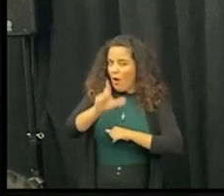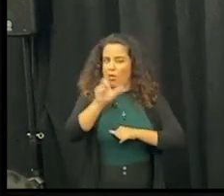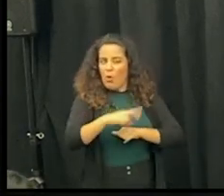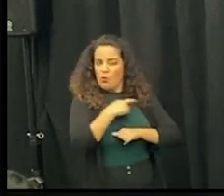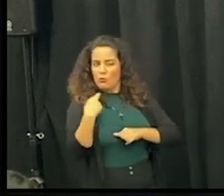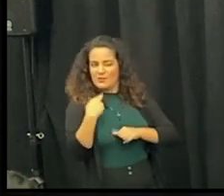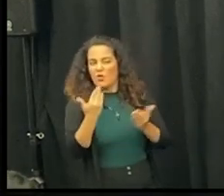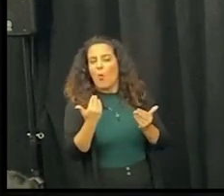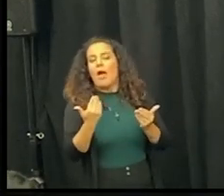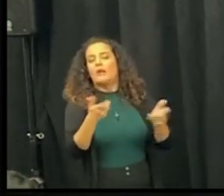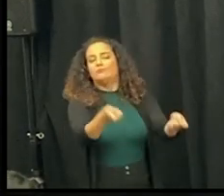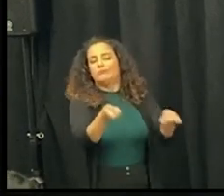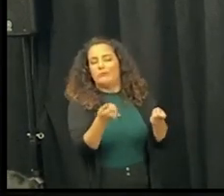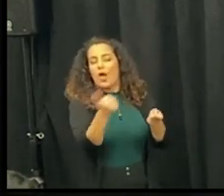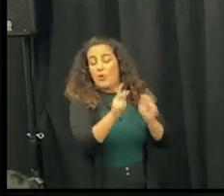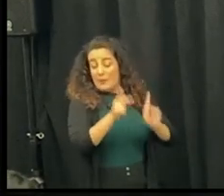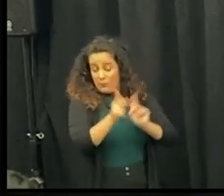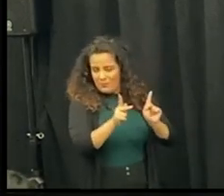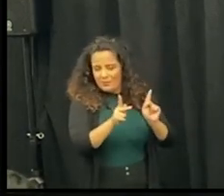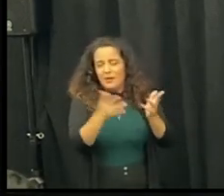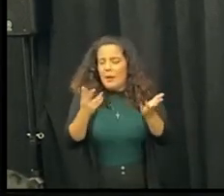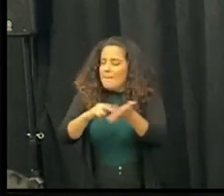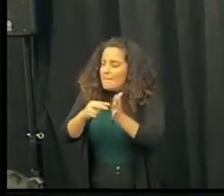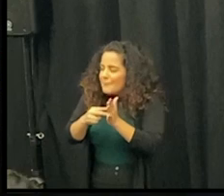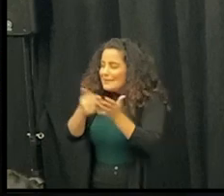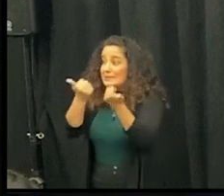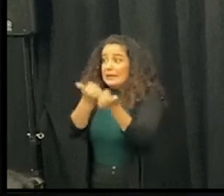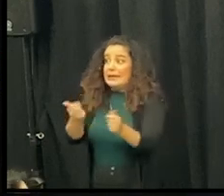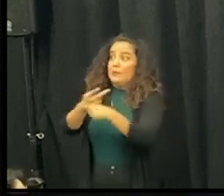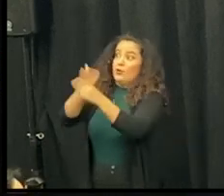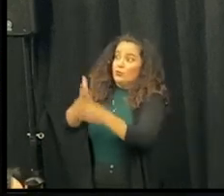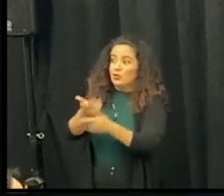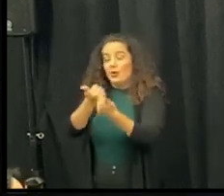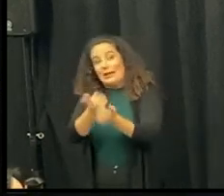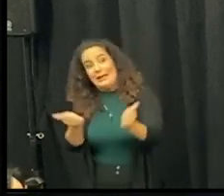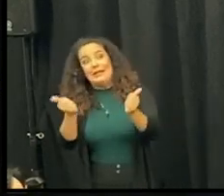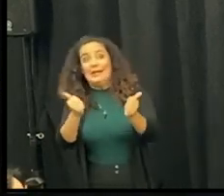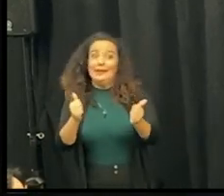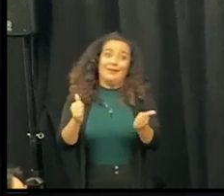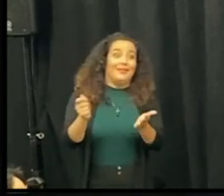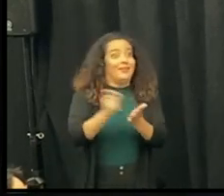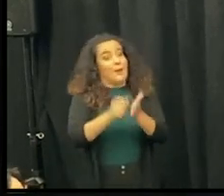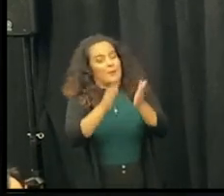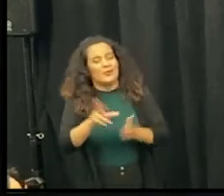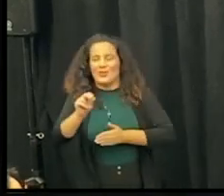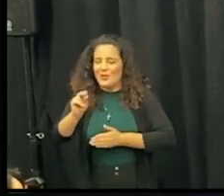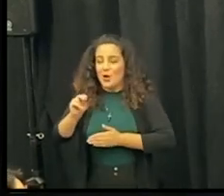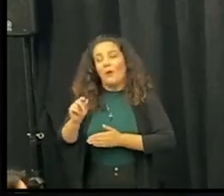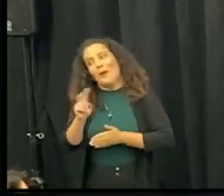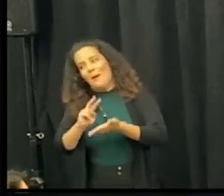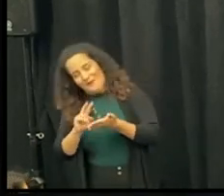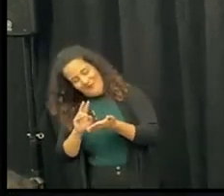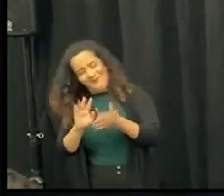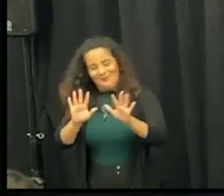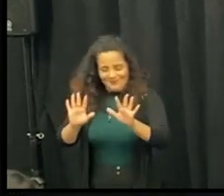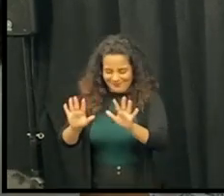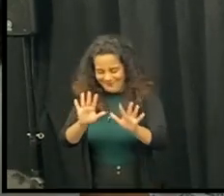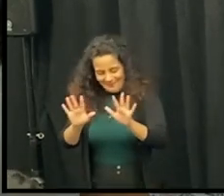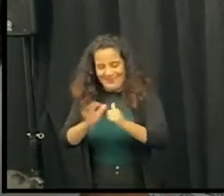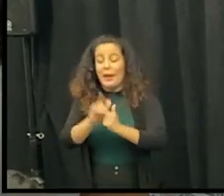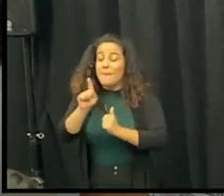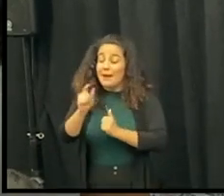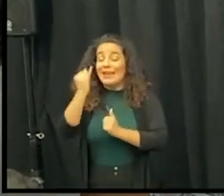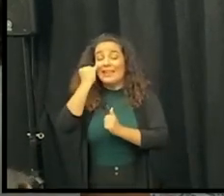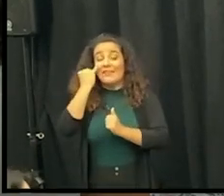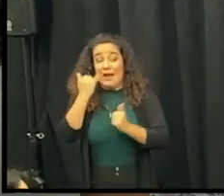enough? And I don't mean to any composer or any producer who's hired me to put together an event that I think it's a low stakes event. But do I have an opportunity to bring someone